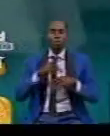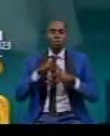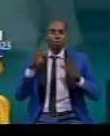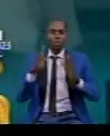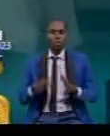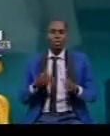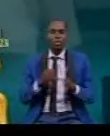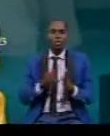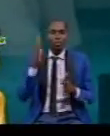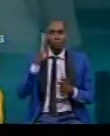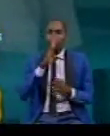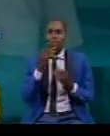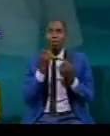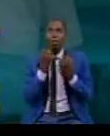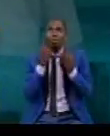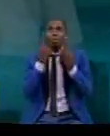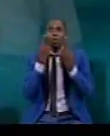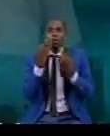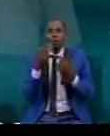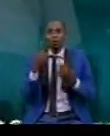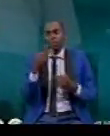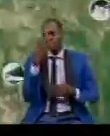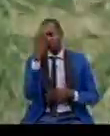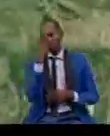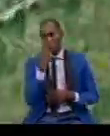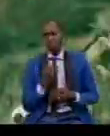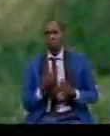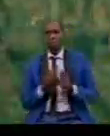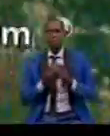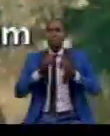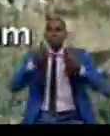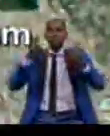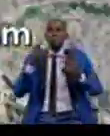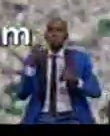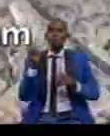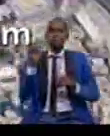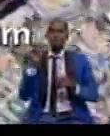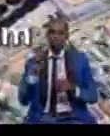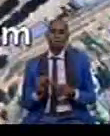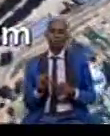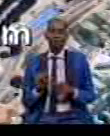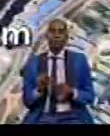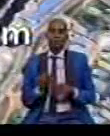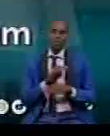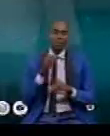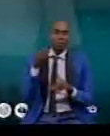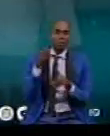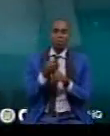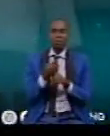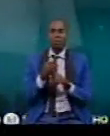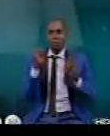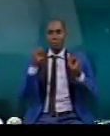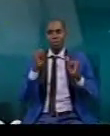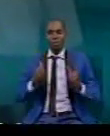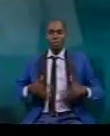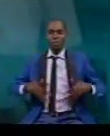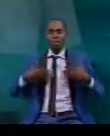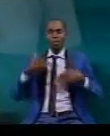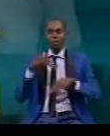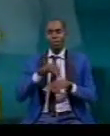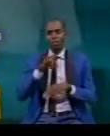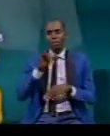that reassurance, that power will come to your life tonight in Jesus'